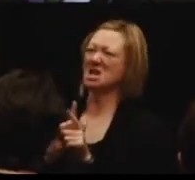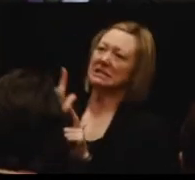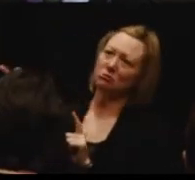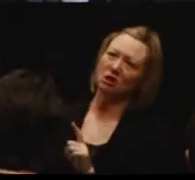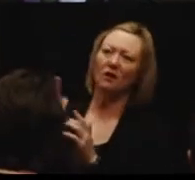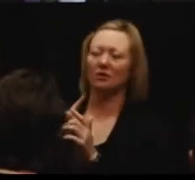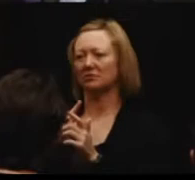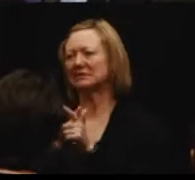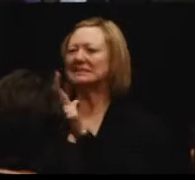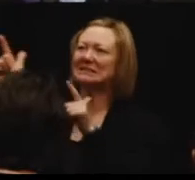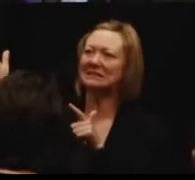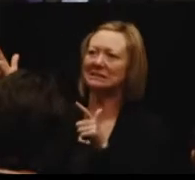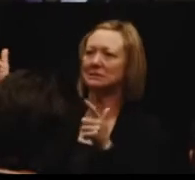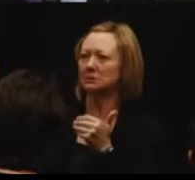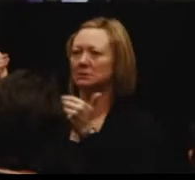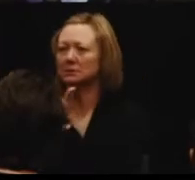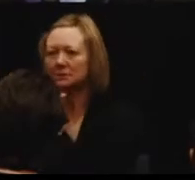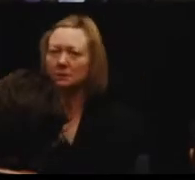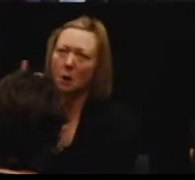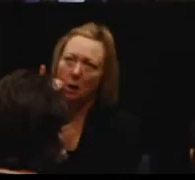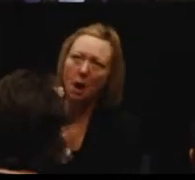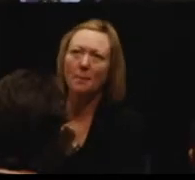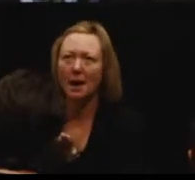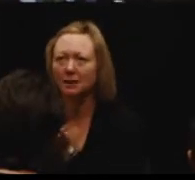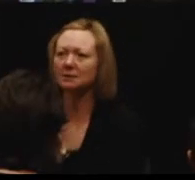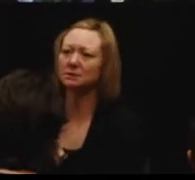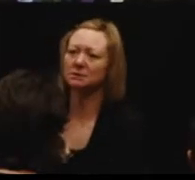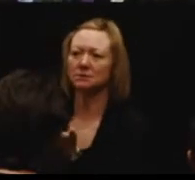and there's a huge mobile market there